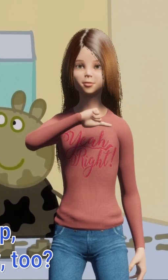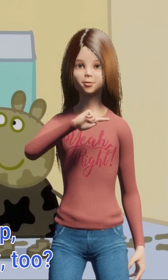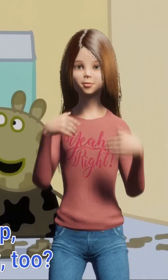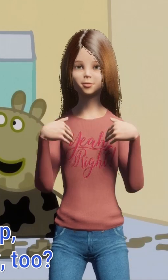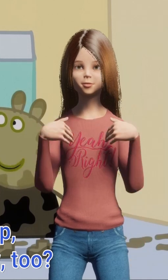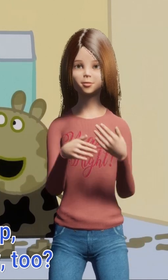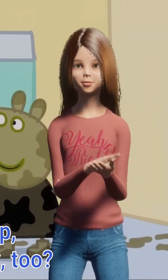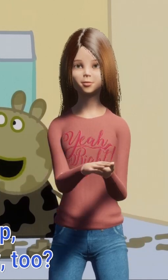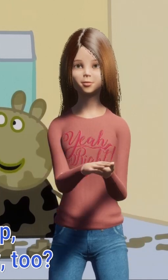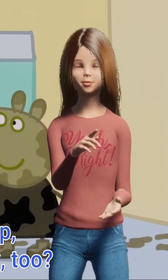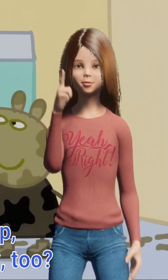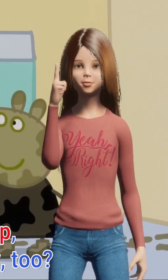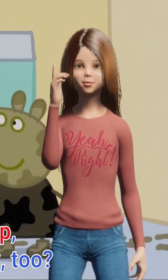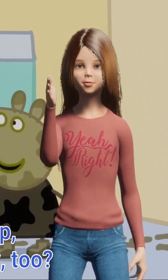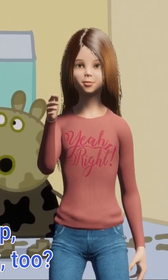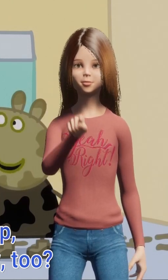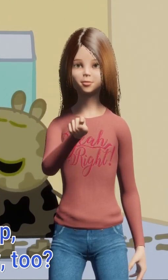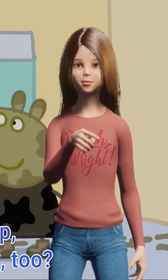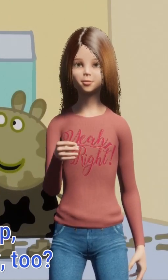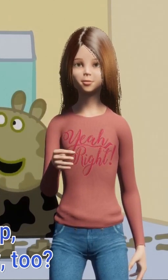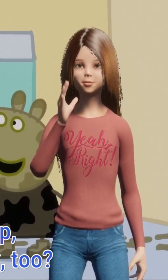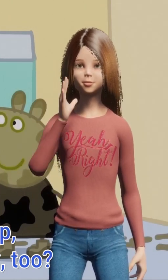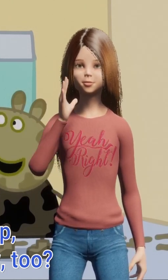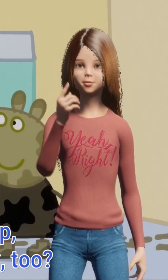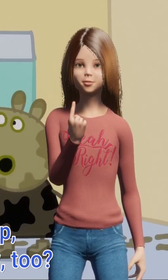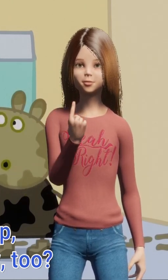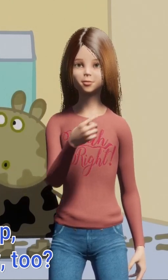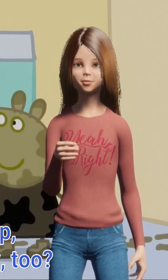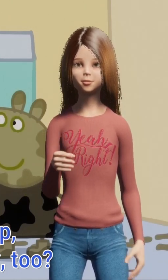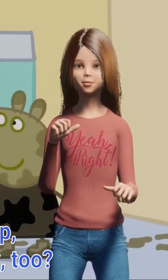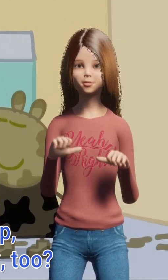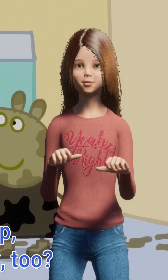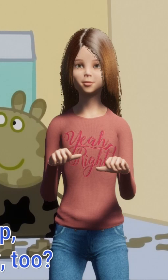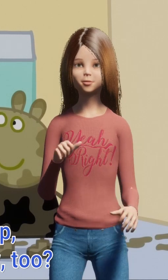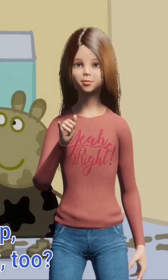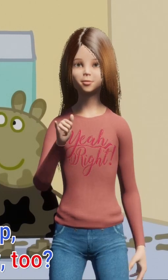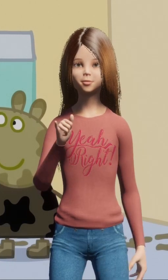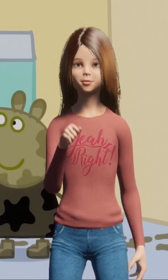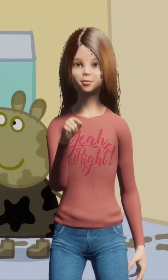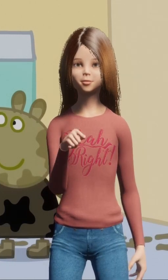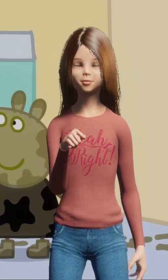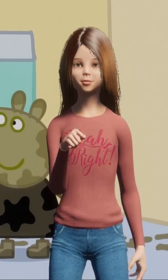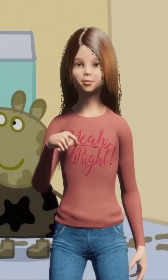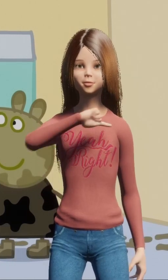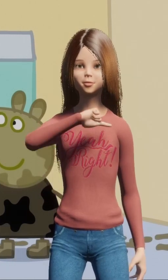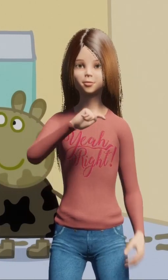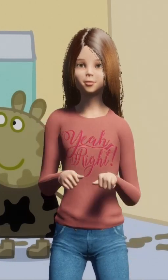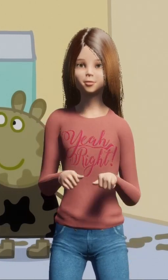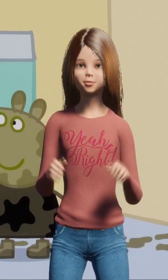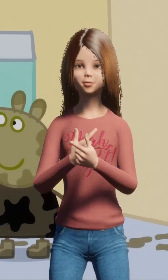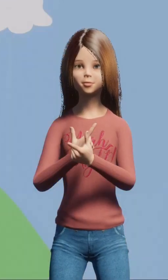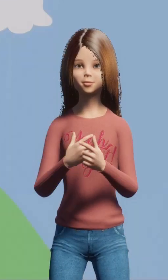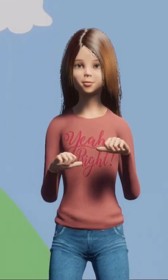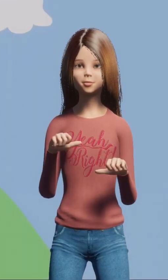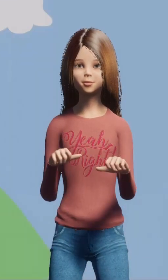Daddy, when we've cleaned up, will you and Mummy come and play too? Yes, we can all play in the garden.